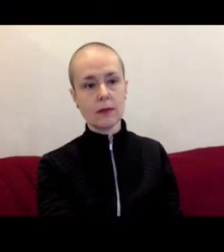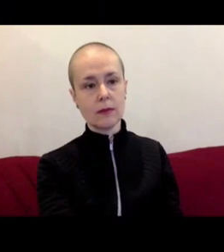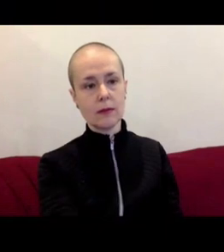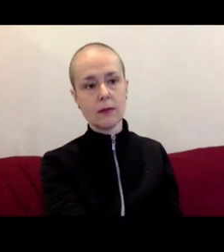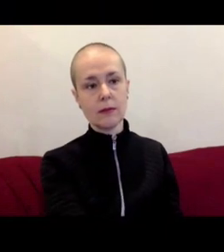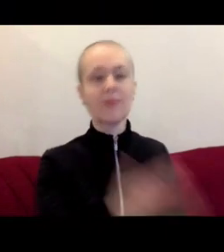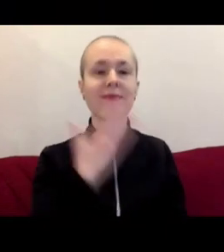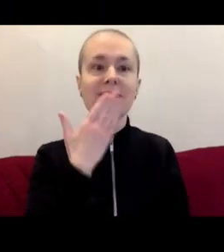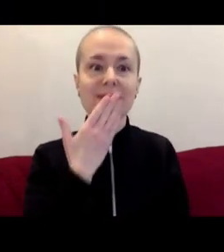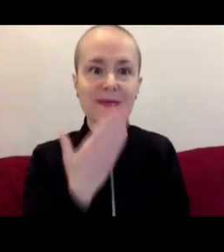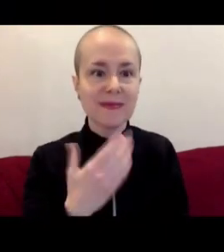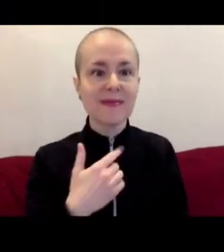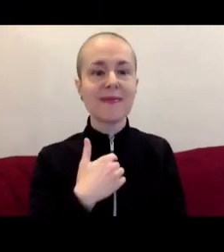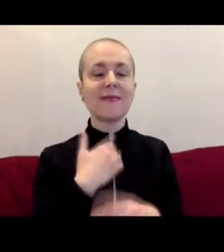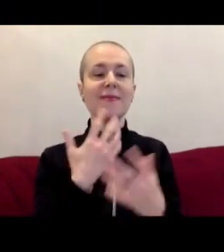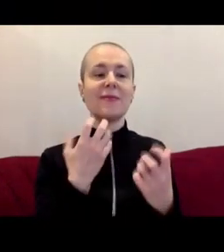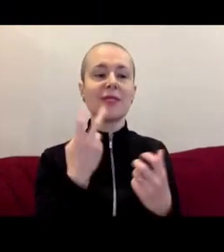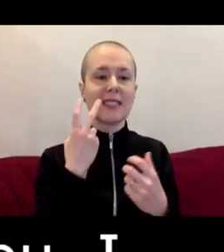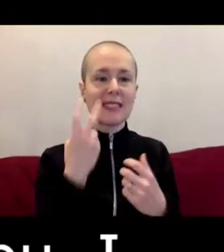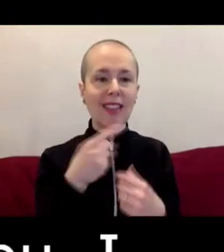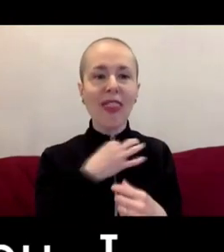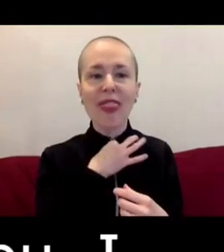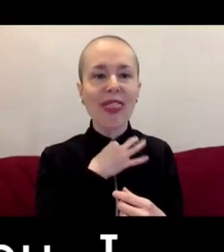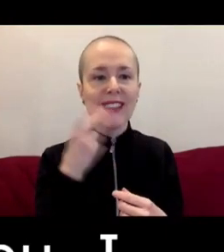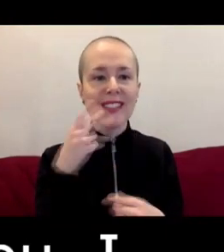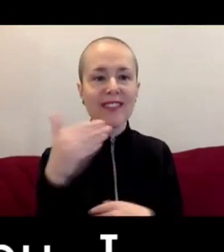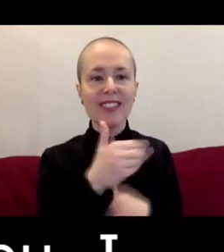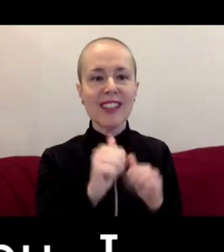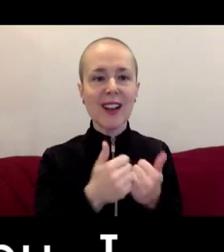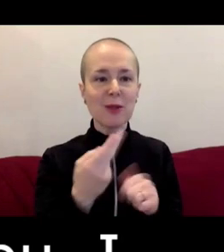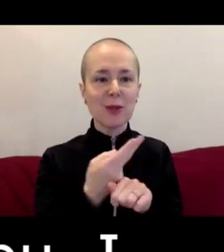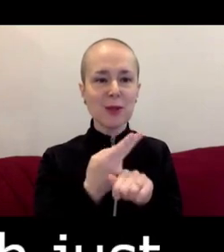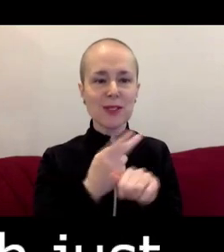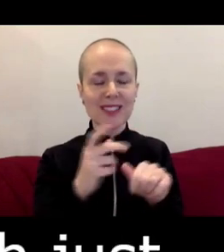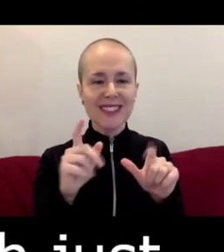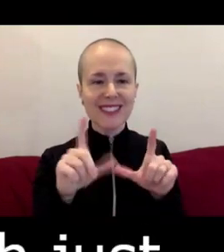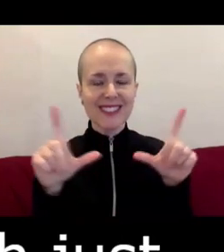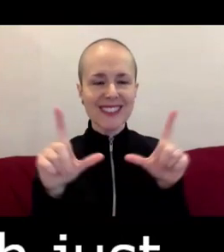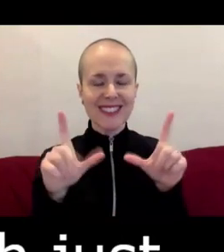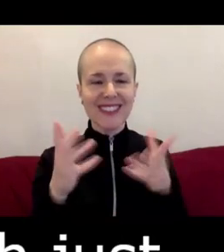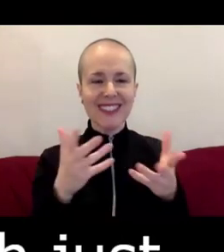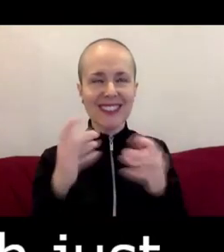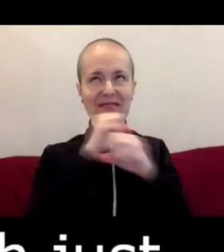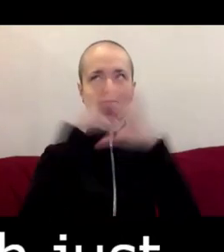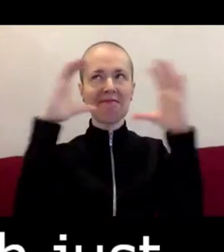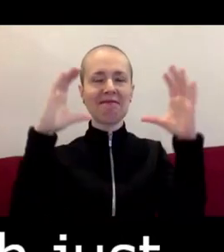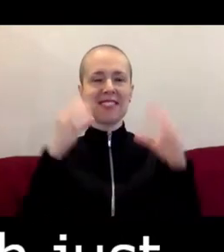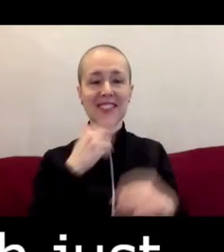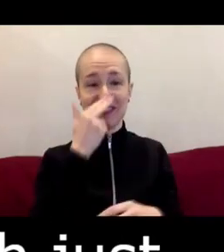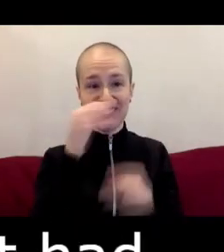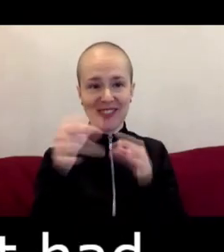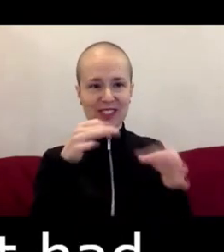Thank you. I now really want to see fish just like using the slides. It, I just had this like image in my head that was really